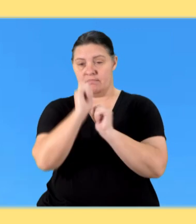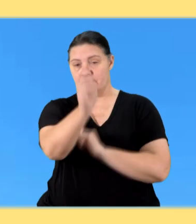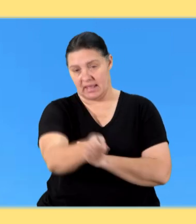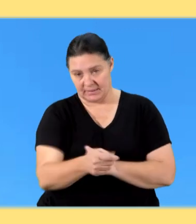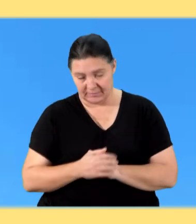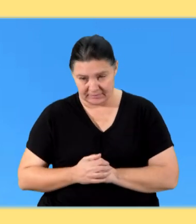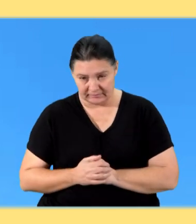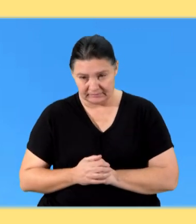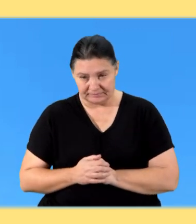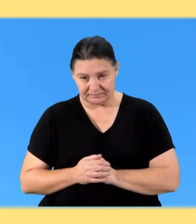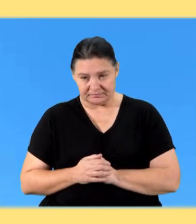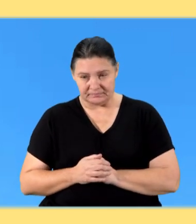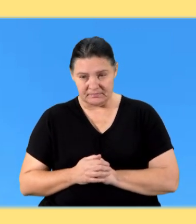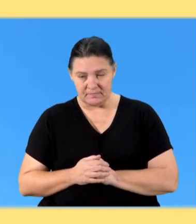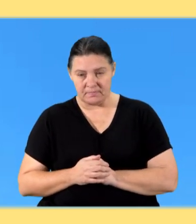a contribution.